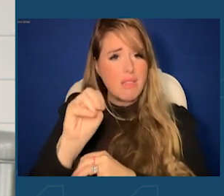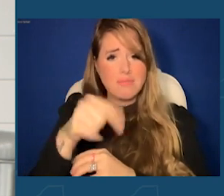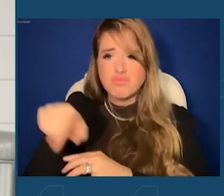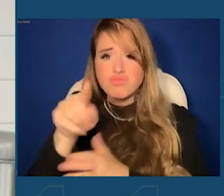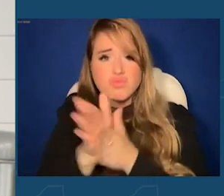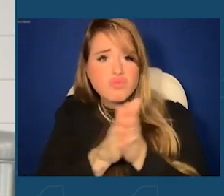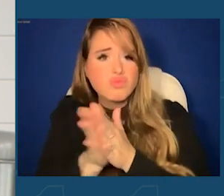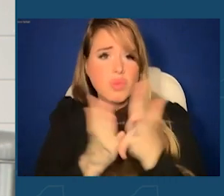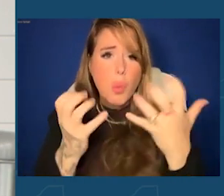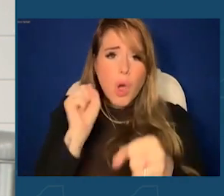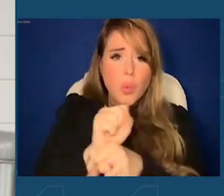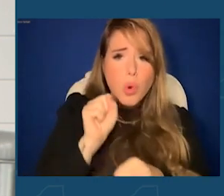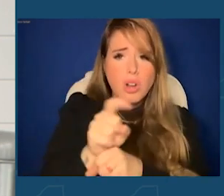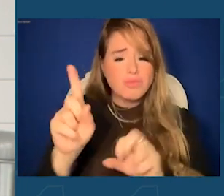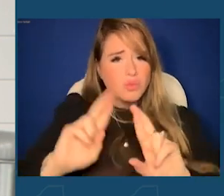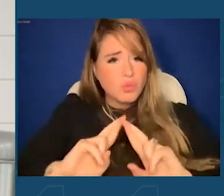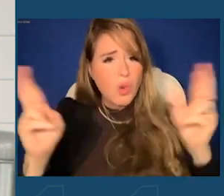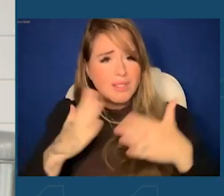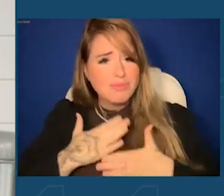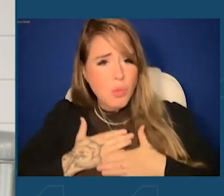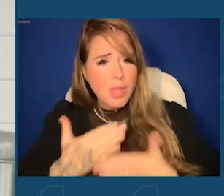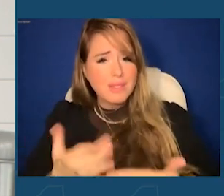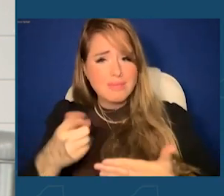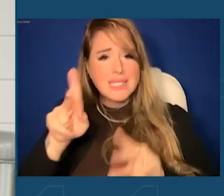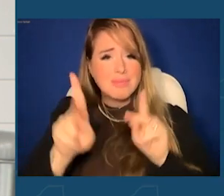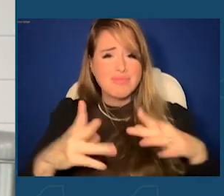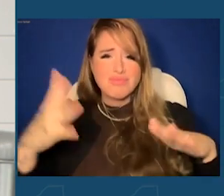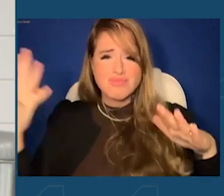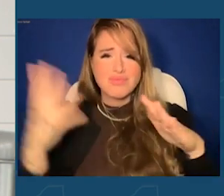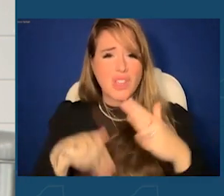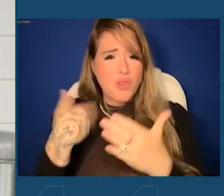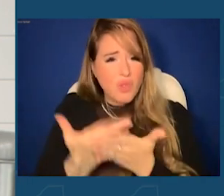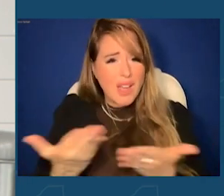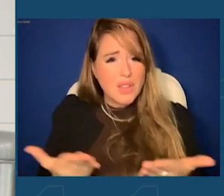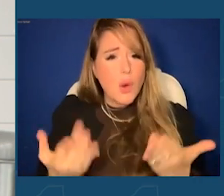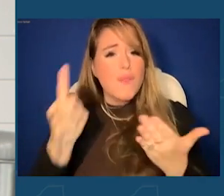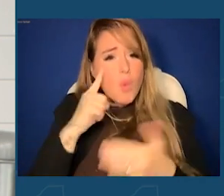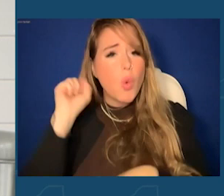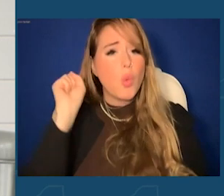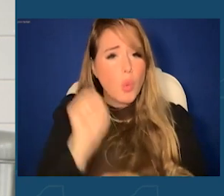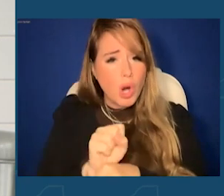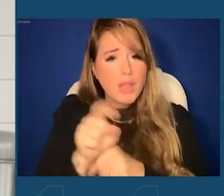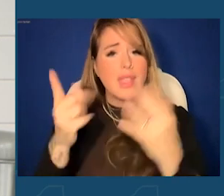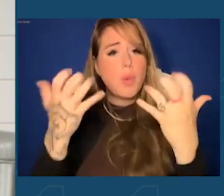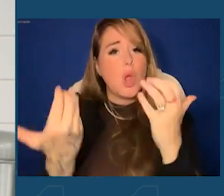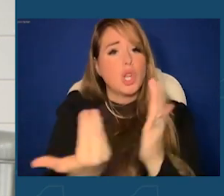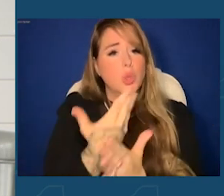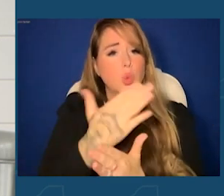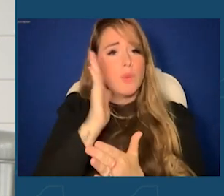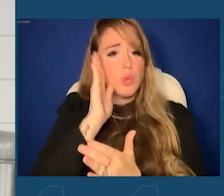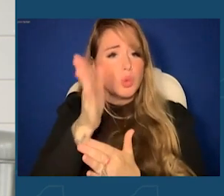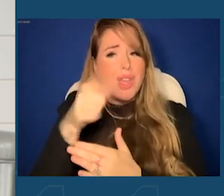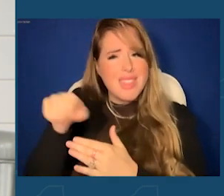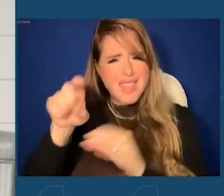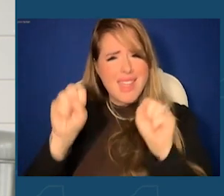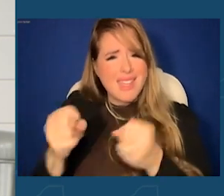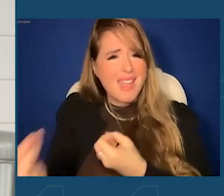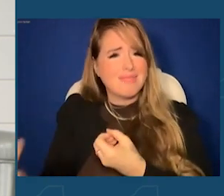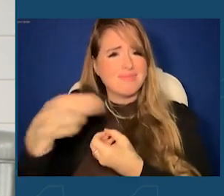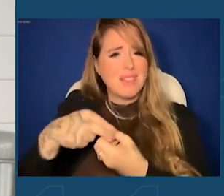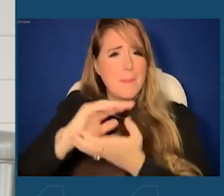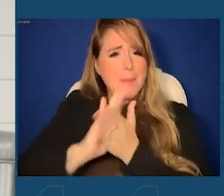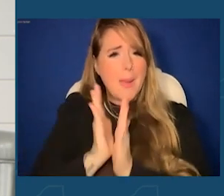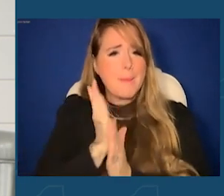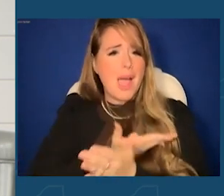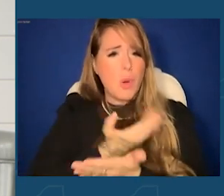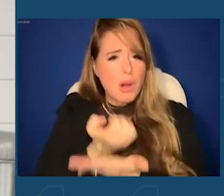want to work. They came here in search of work and a new future, and they can become part of our economy and part